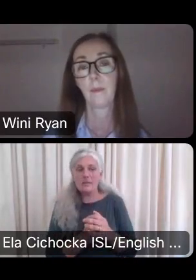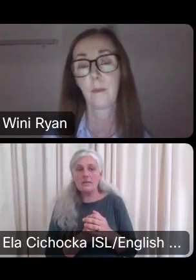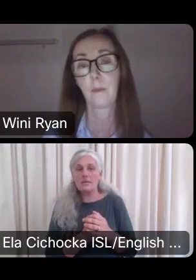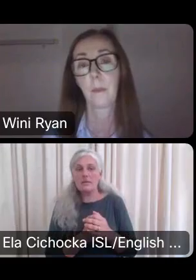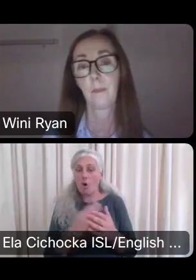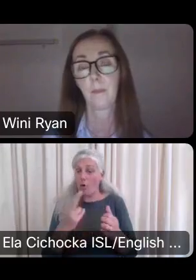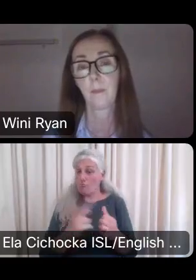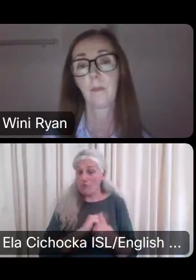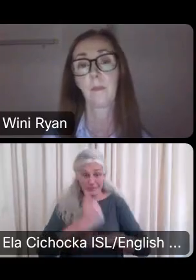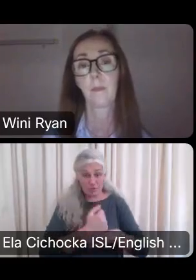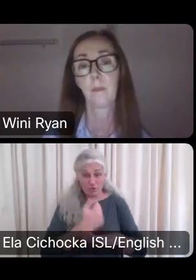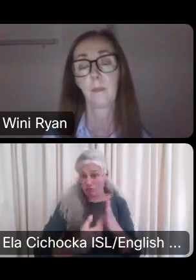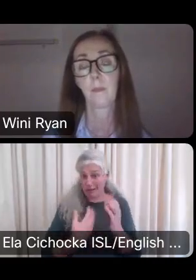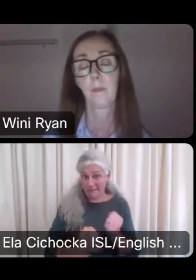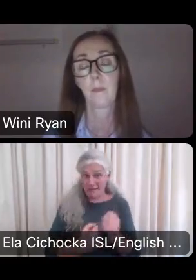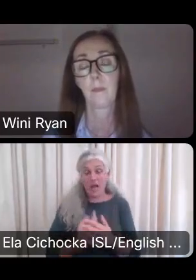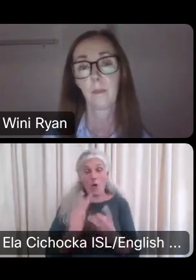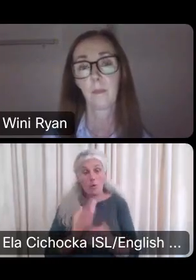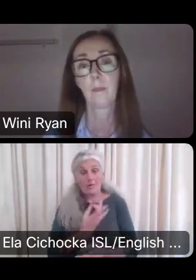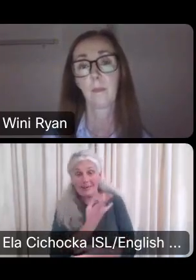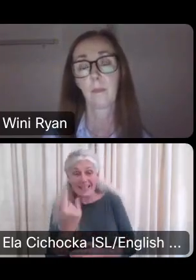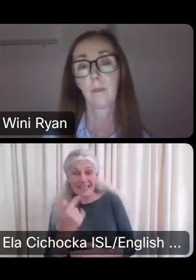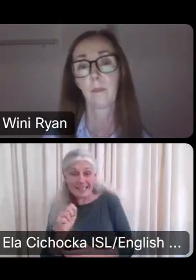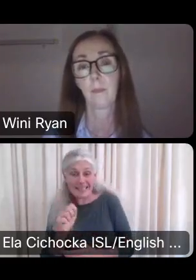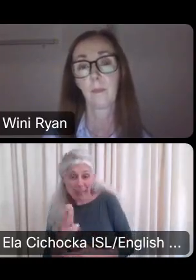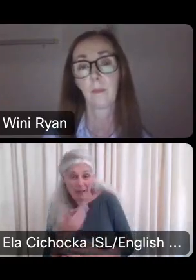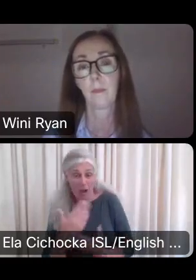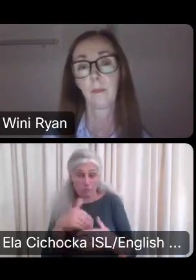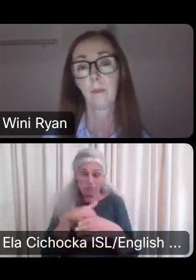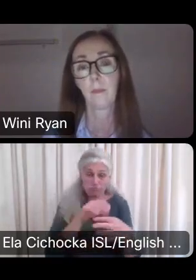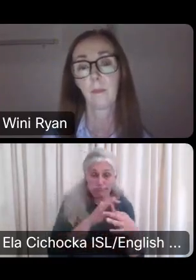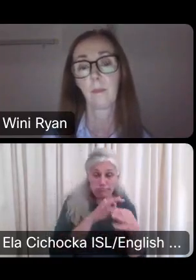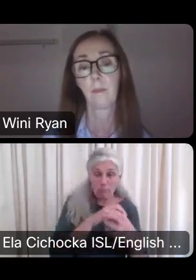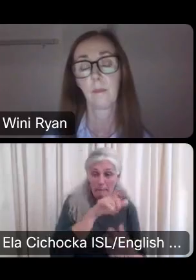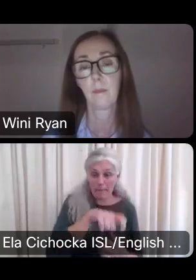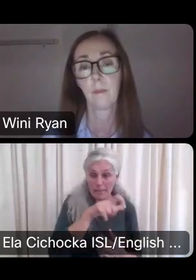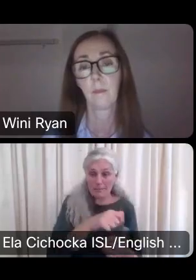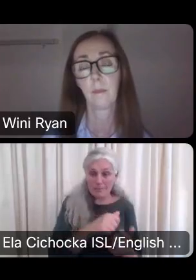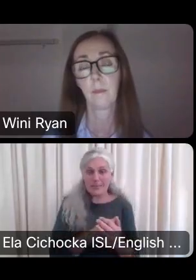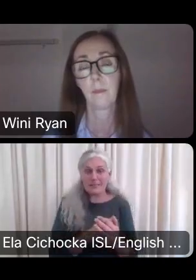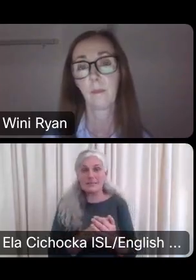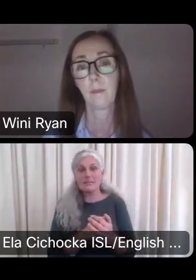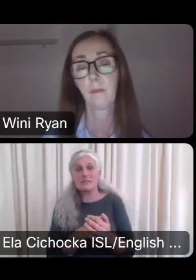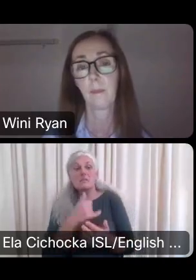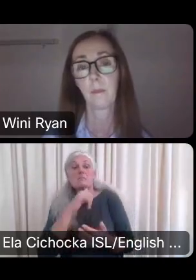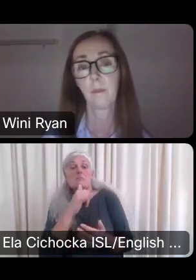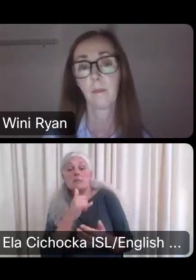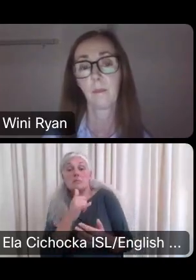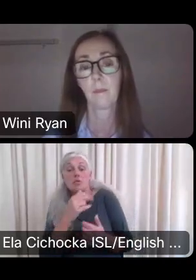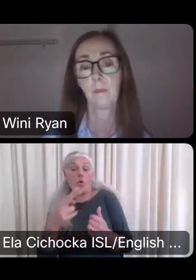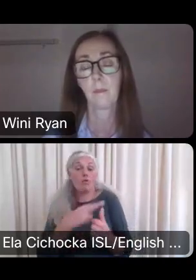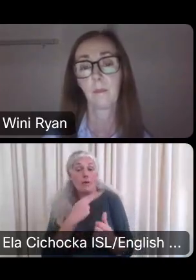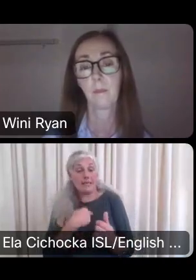already established. And I was going to ask about any tips for engaging with patients and their relevant persons who have maybe already made